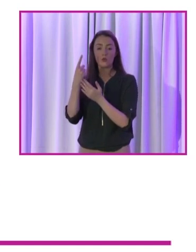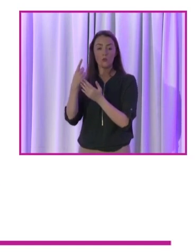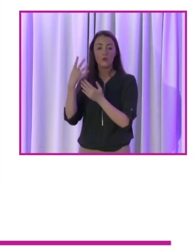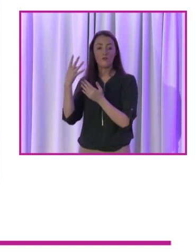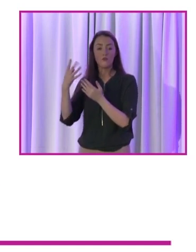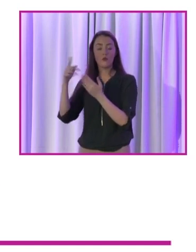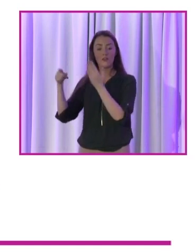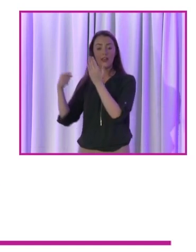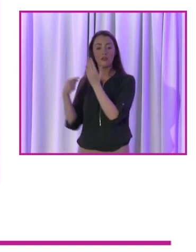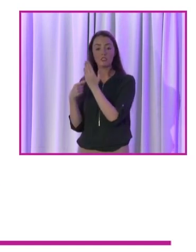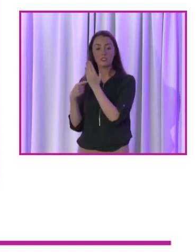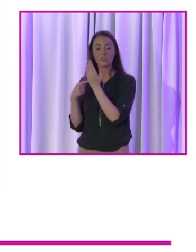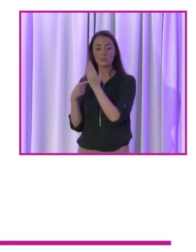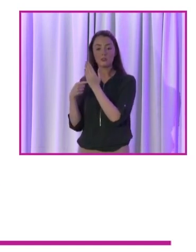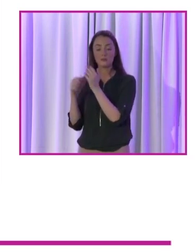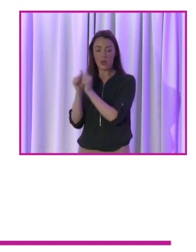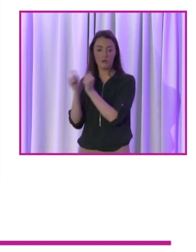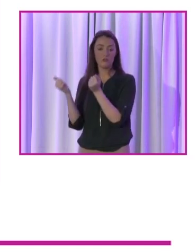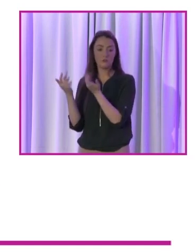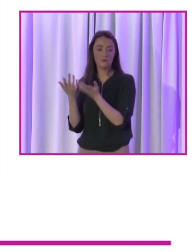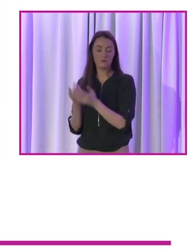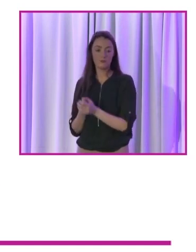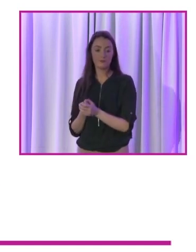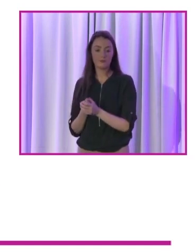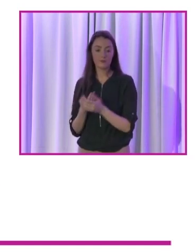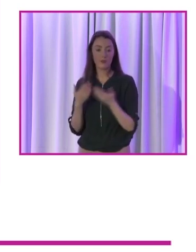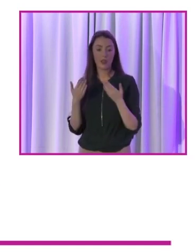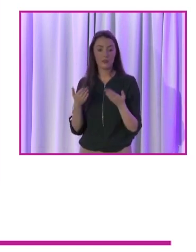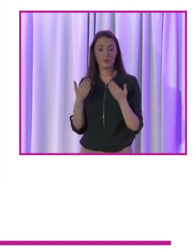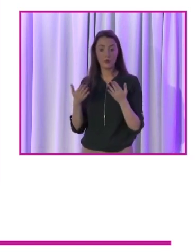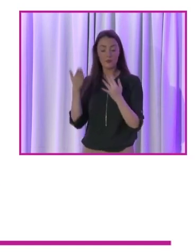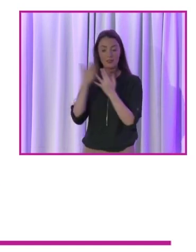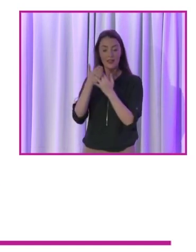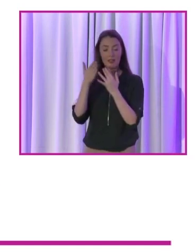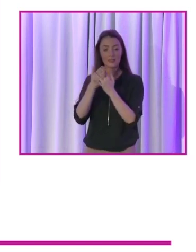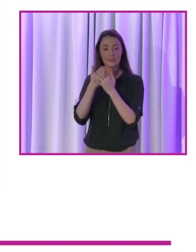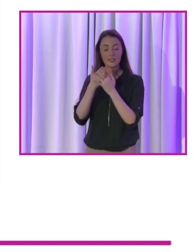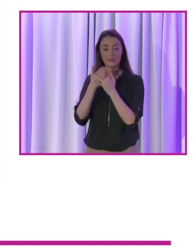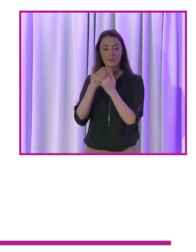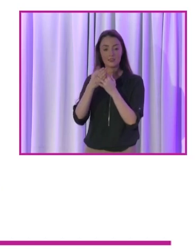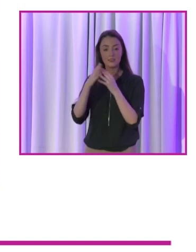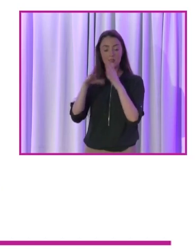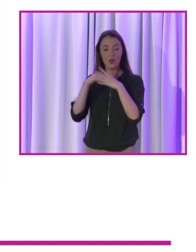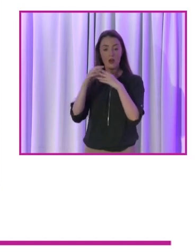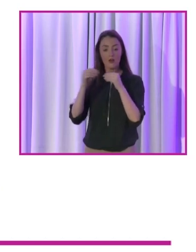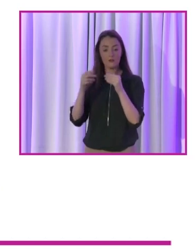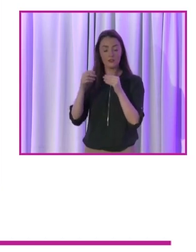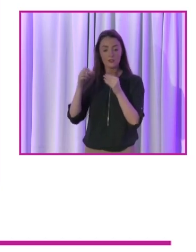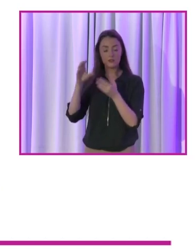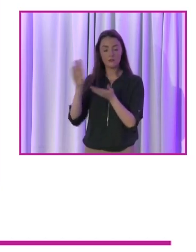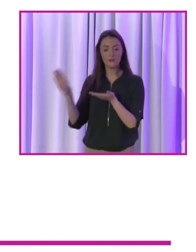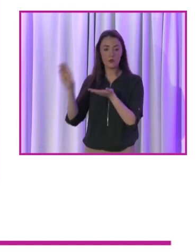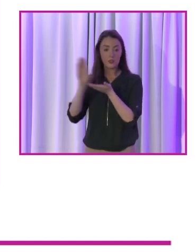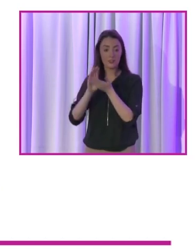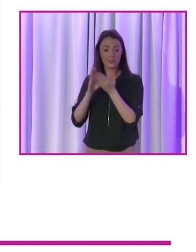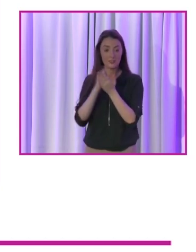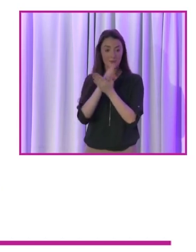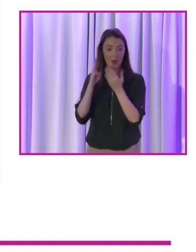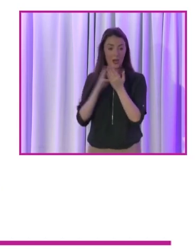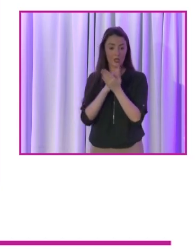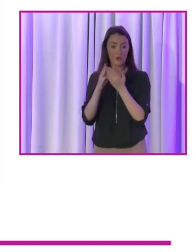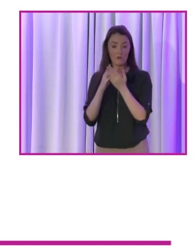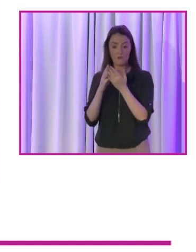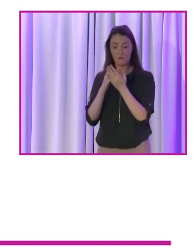114,000. At the minute, the Access to Elected Office Fund is part of the democratic process in